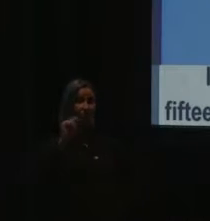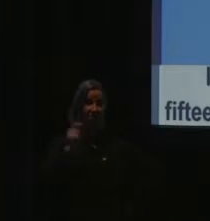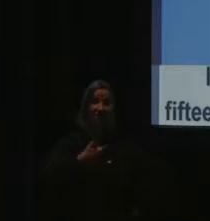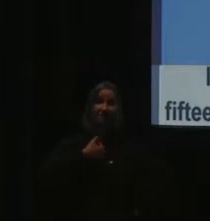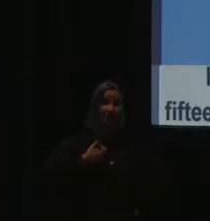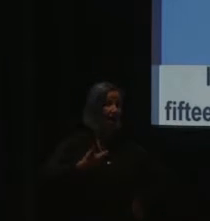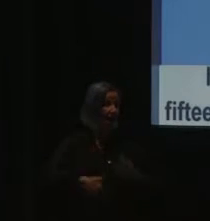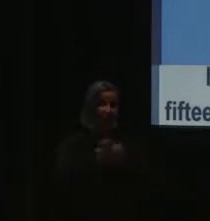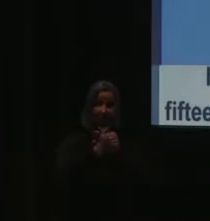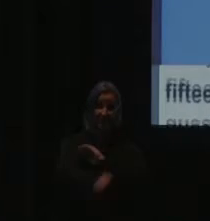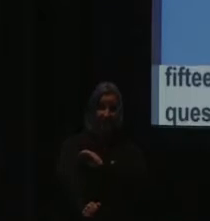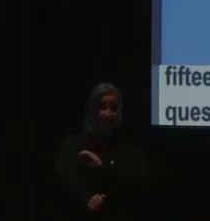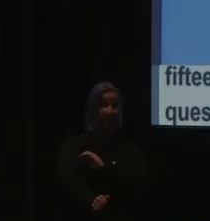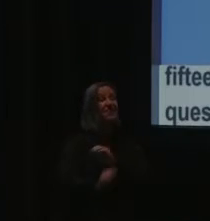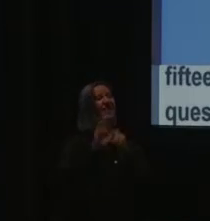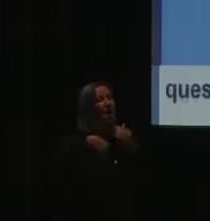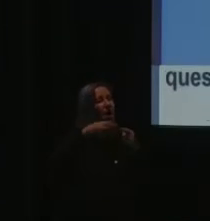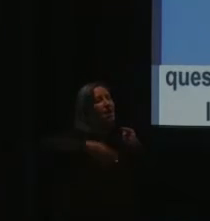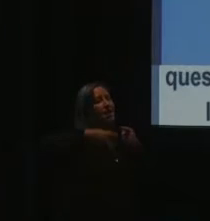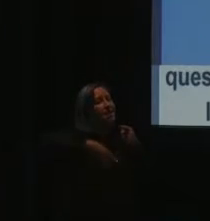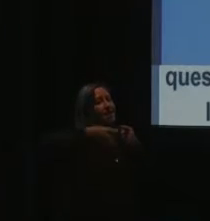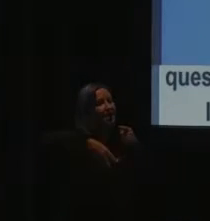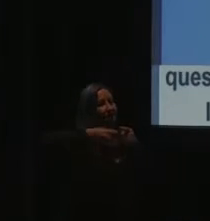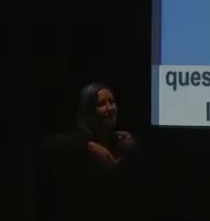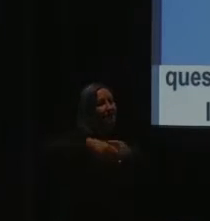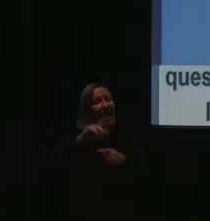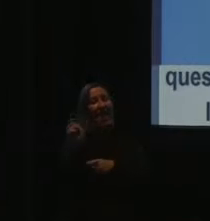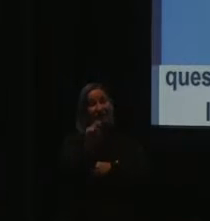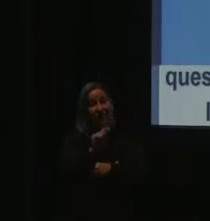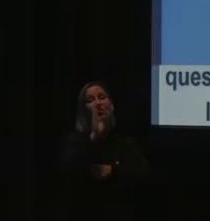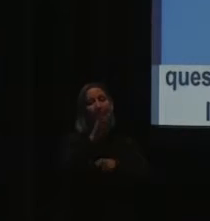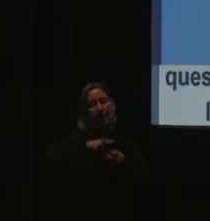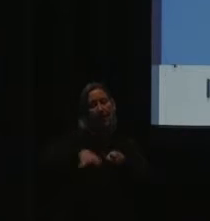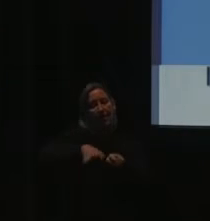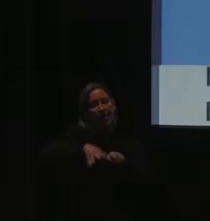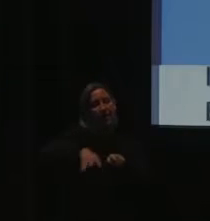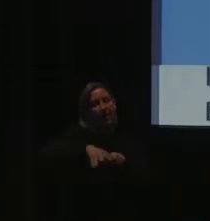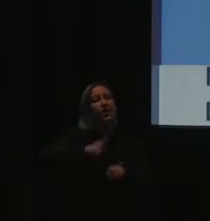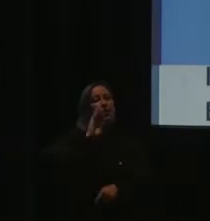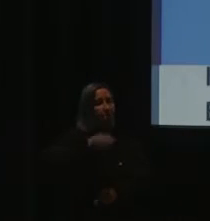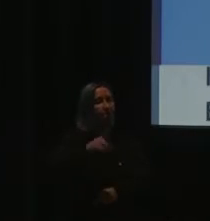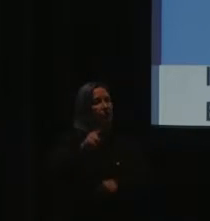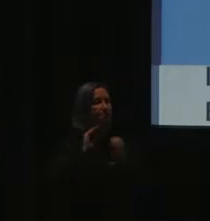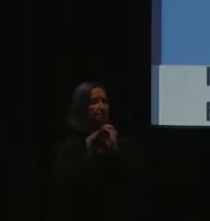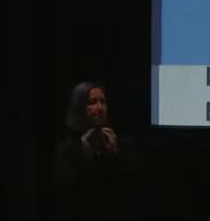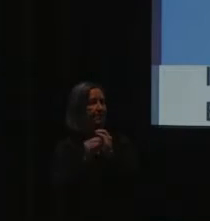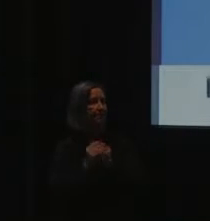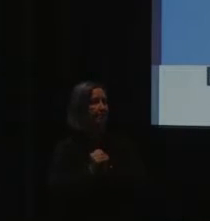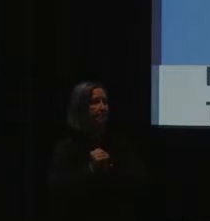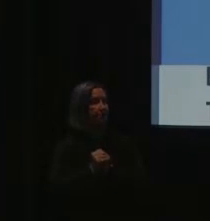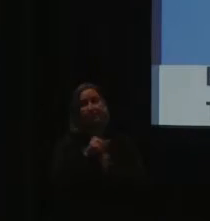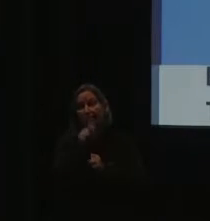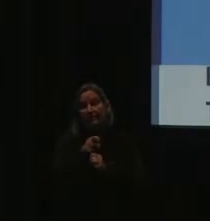thing to share. They all leak. Eventually, every toilet is going to leak. They all need maintenance. This is a device that has